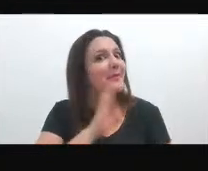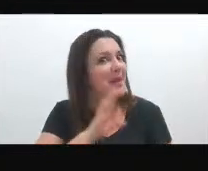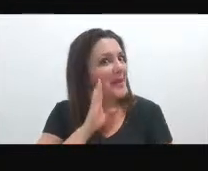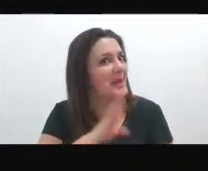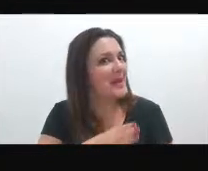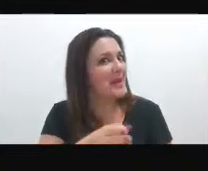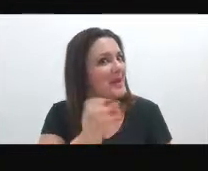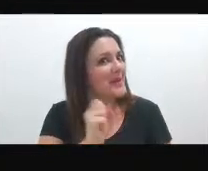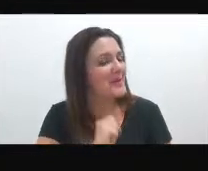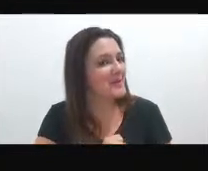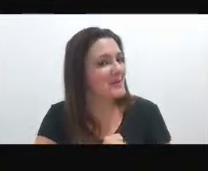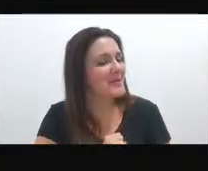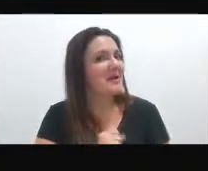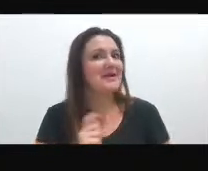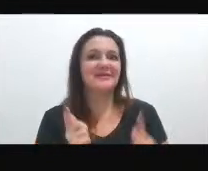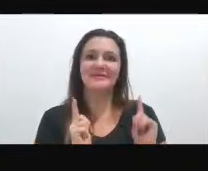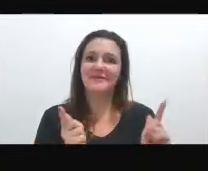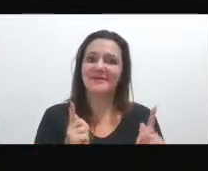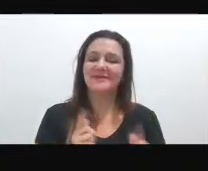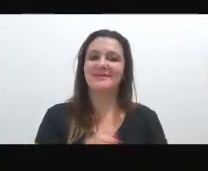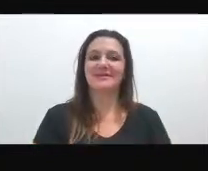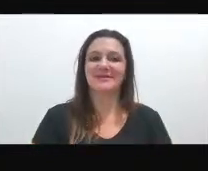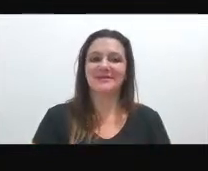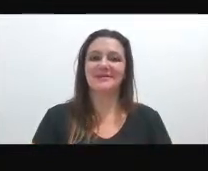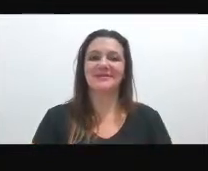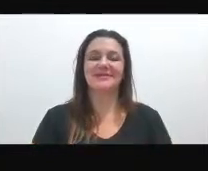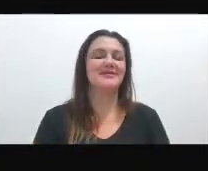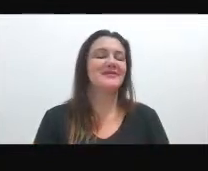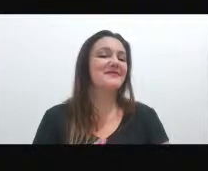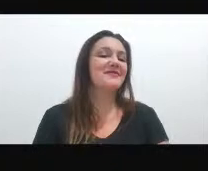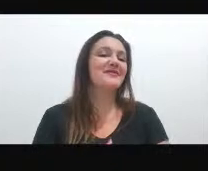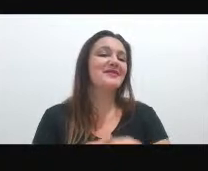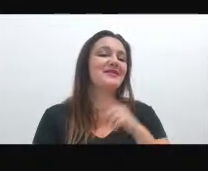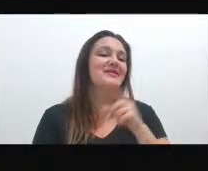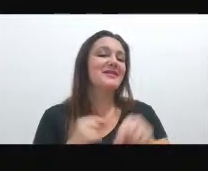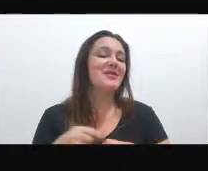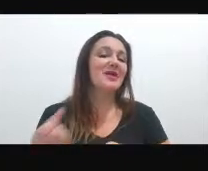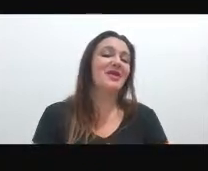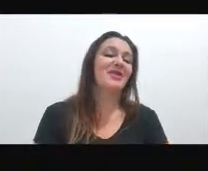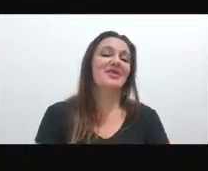making use of another one of these new tools.